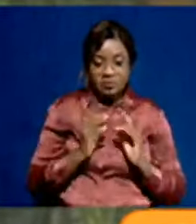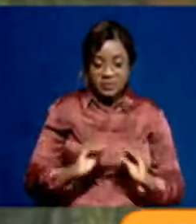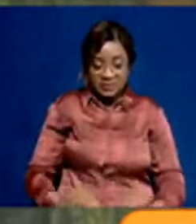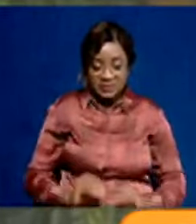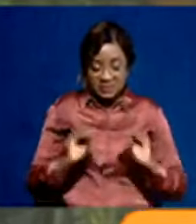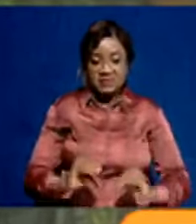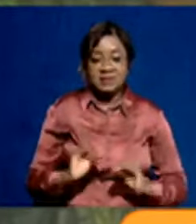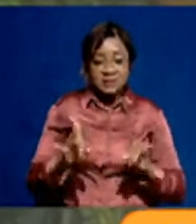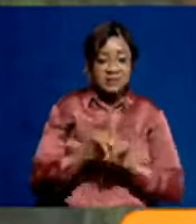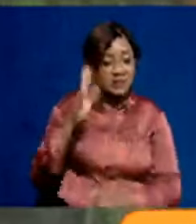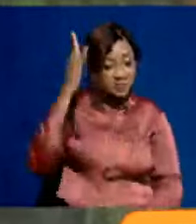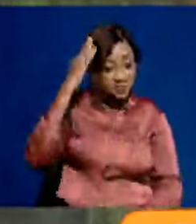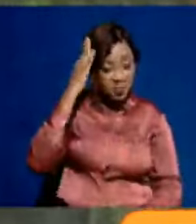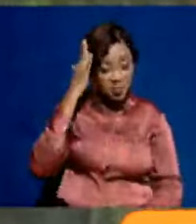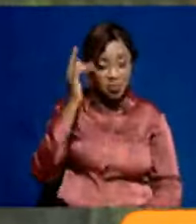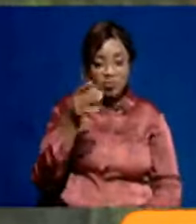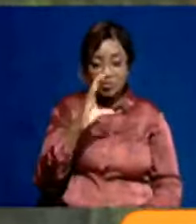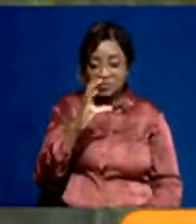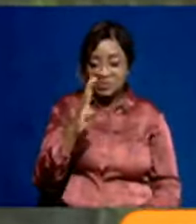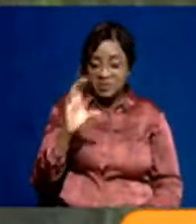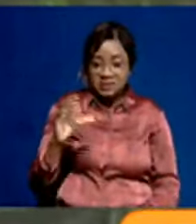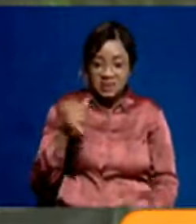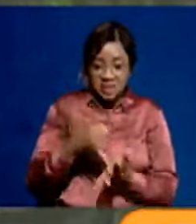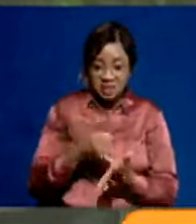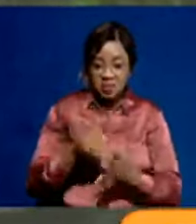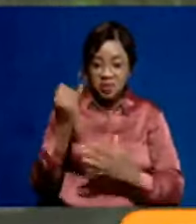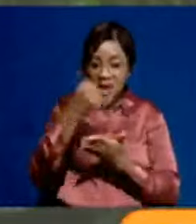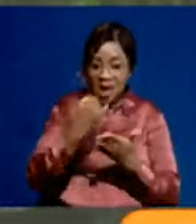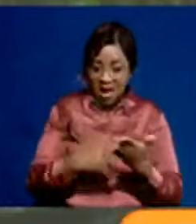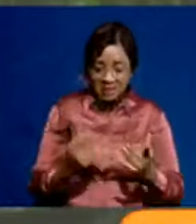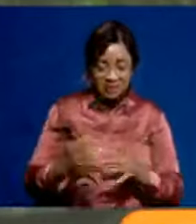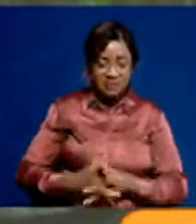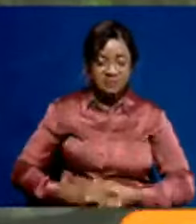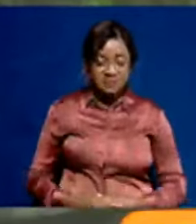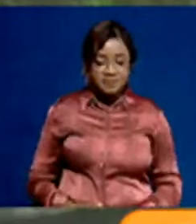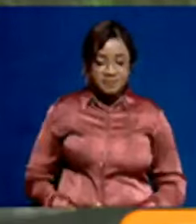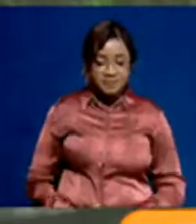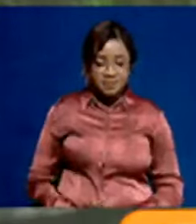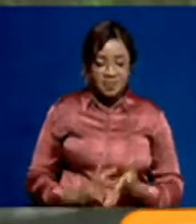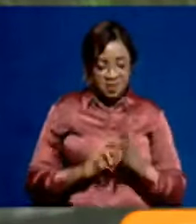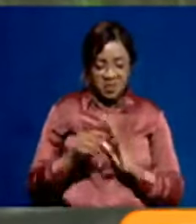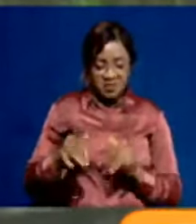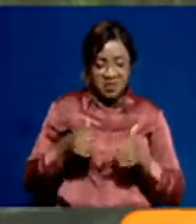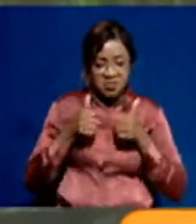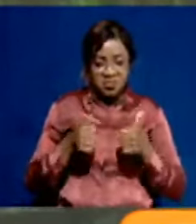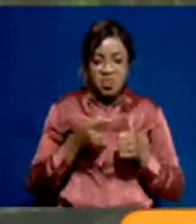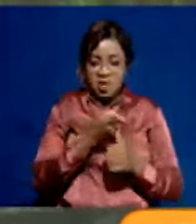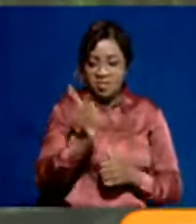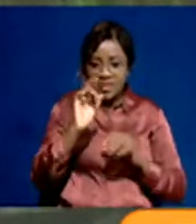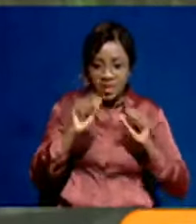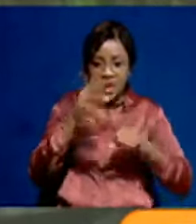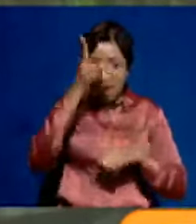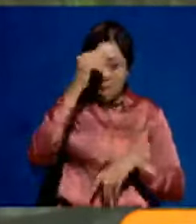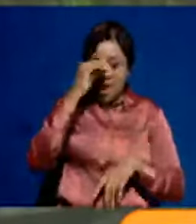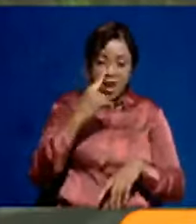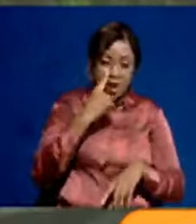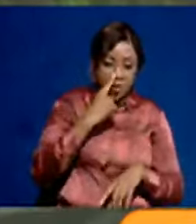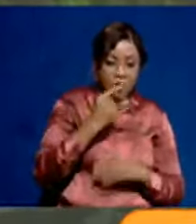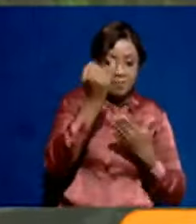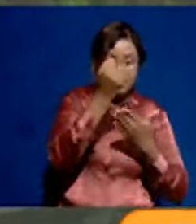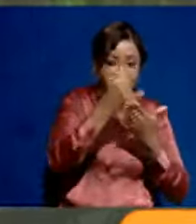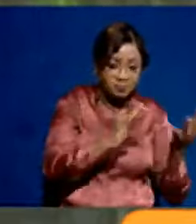pia CBC sahi imeanza ku incorporate art and everything, so it will be easier for them to learn both at home and